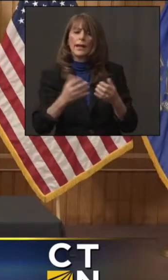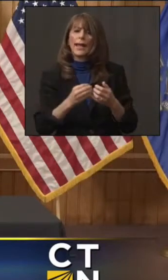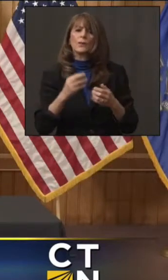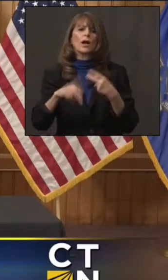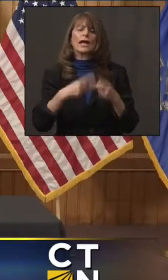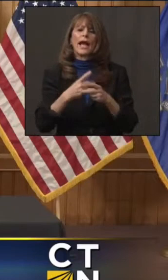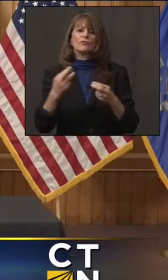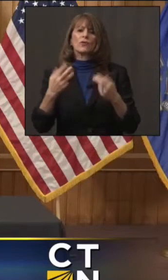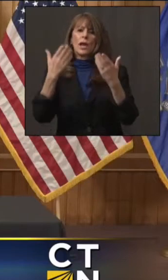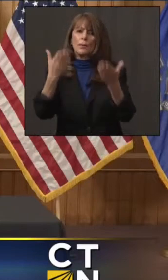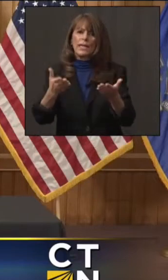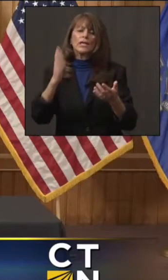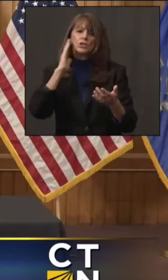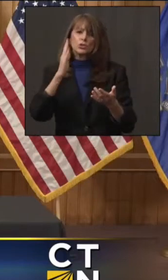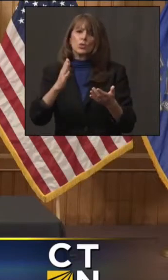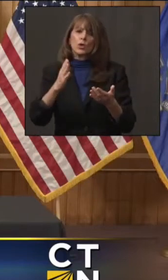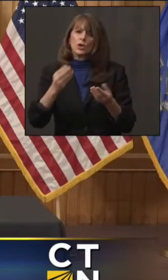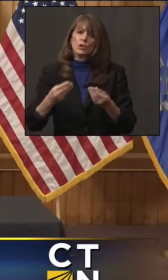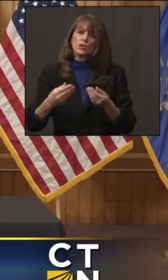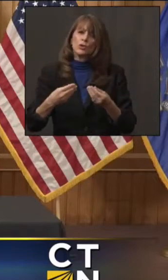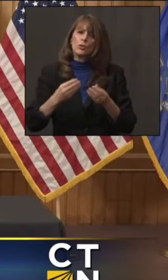plan to send to the governor's office?